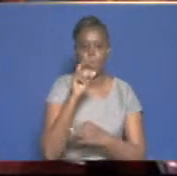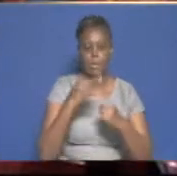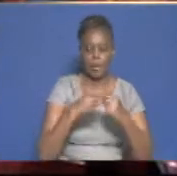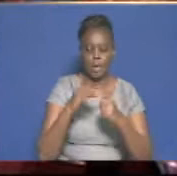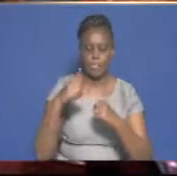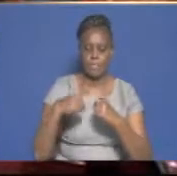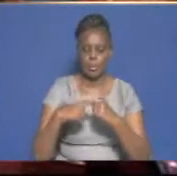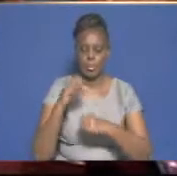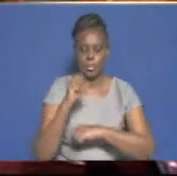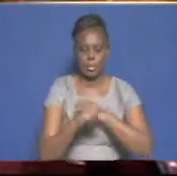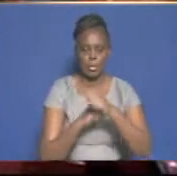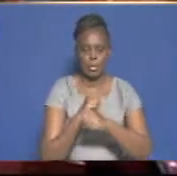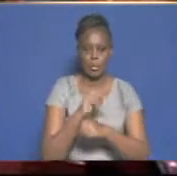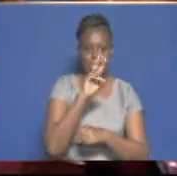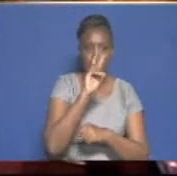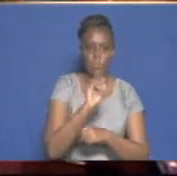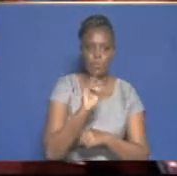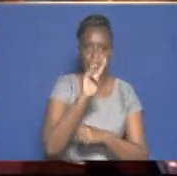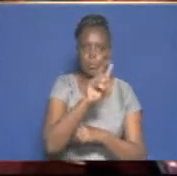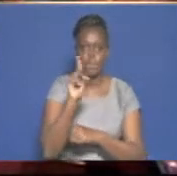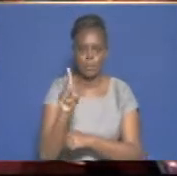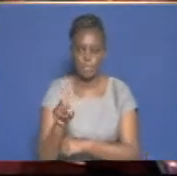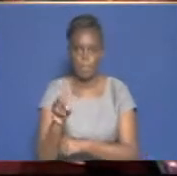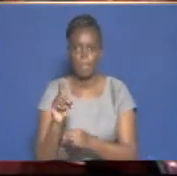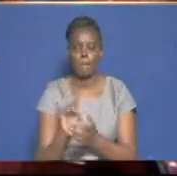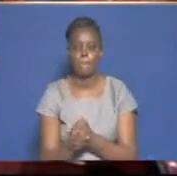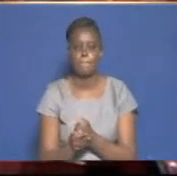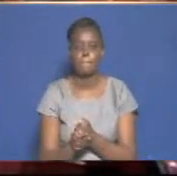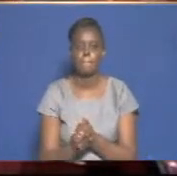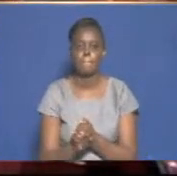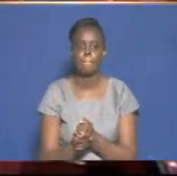of 2021 on behalf of the member for Saboti.